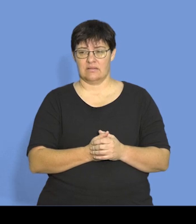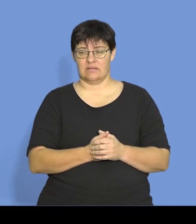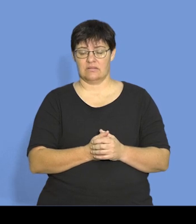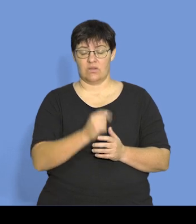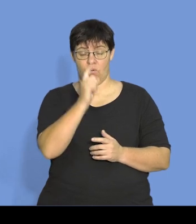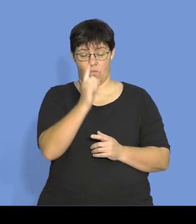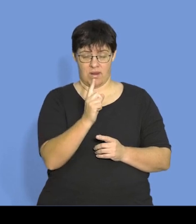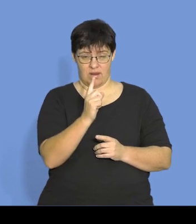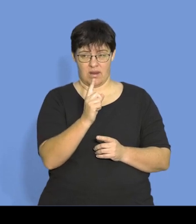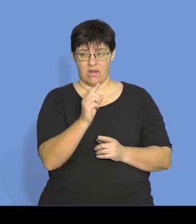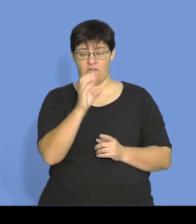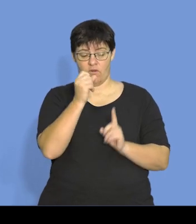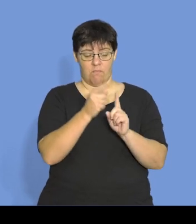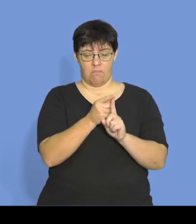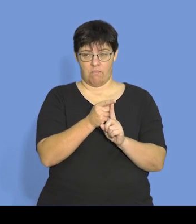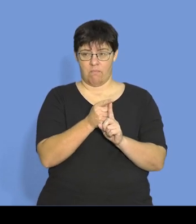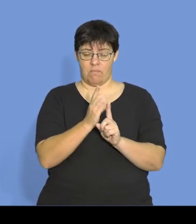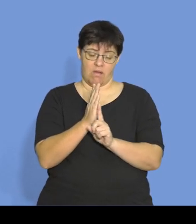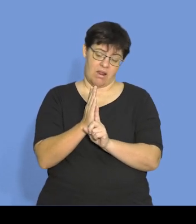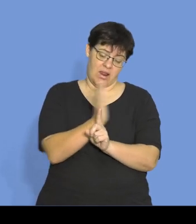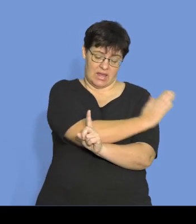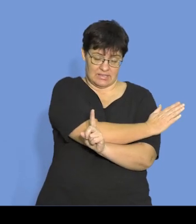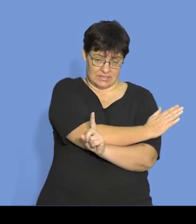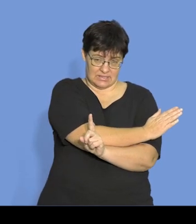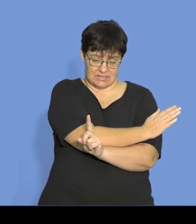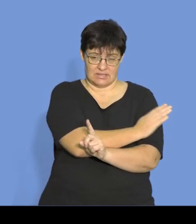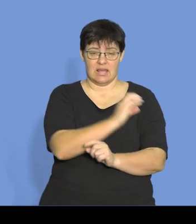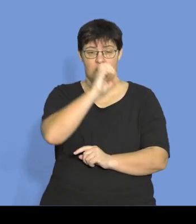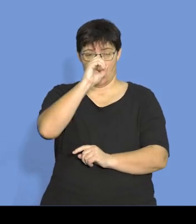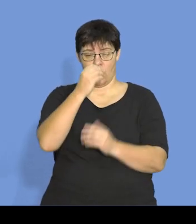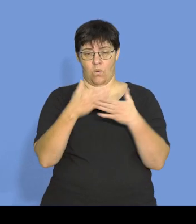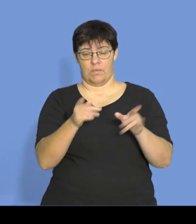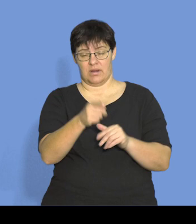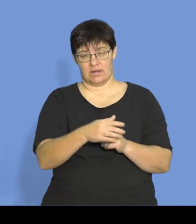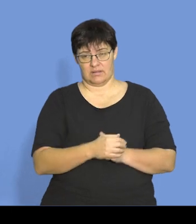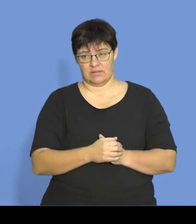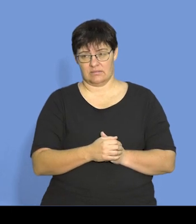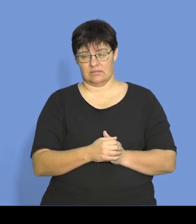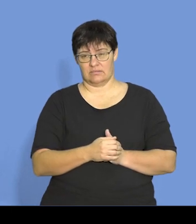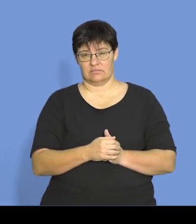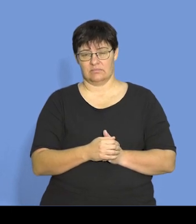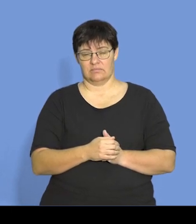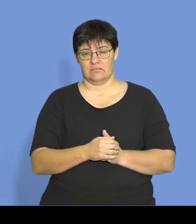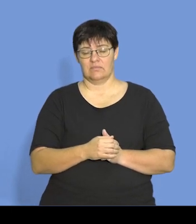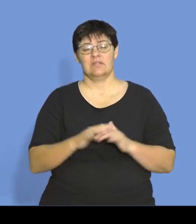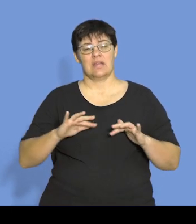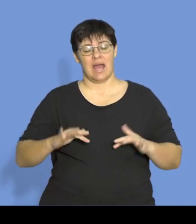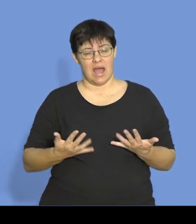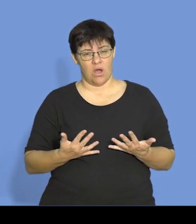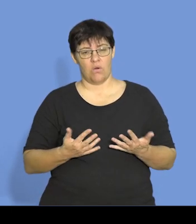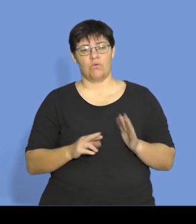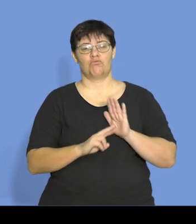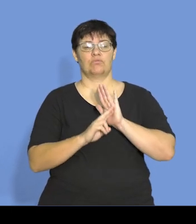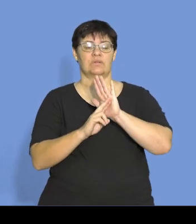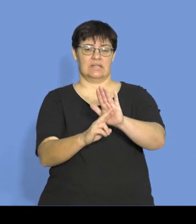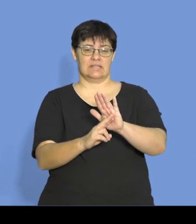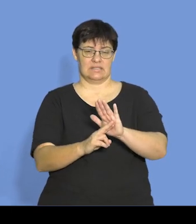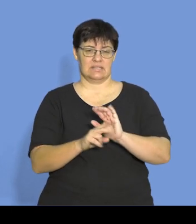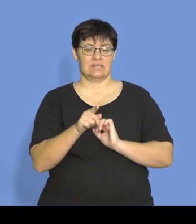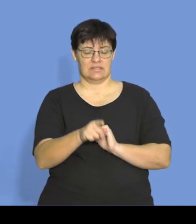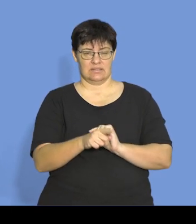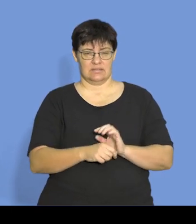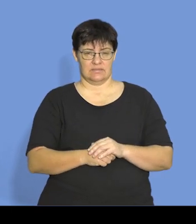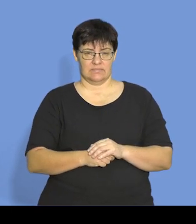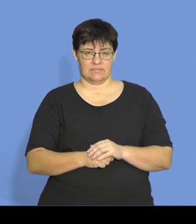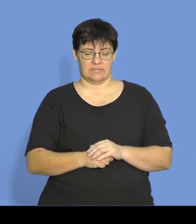this. X is less than 1, so 1 there, from 1 to the left-hand side of 1. And that's how you will